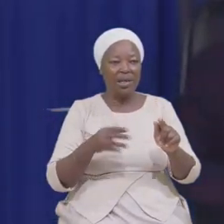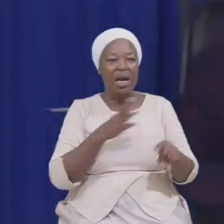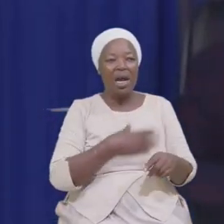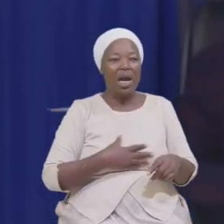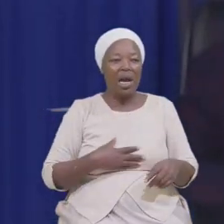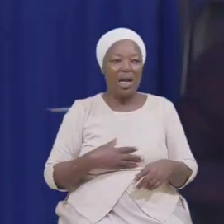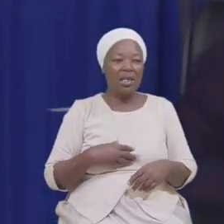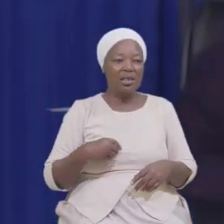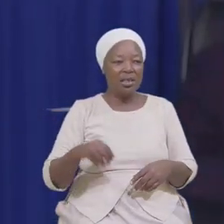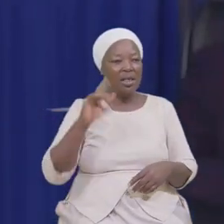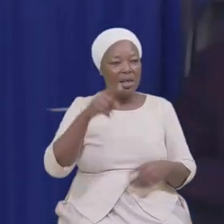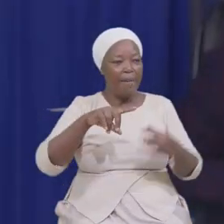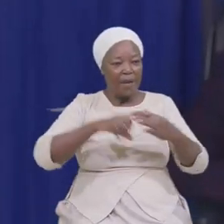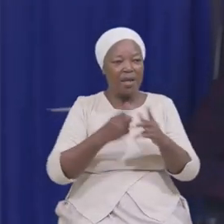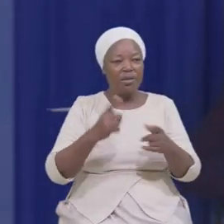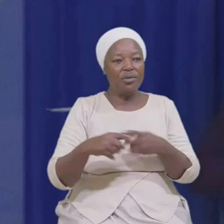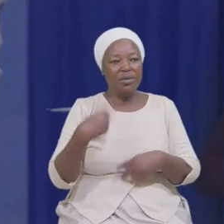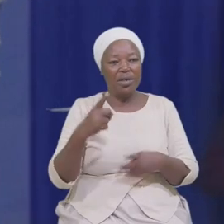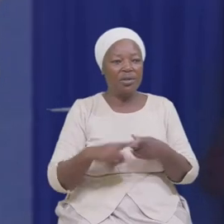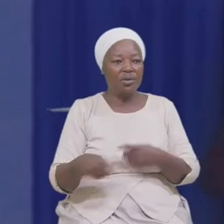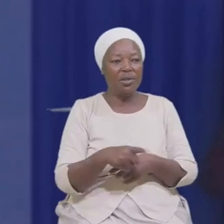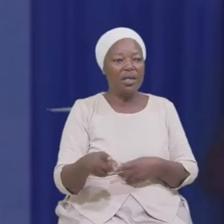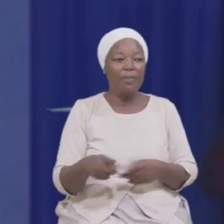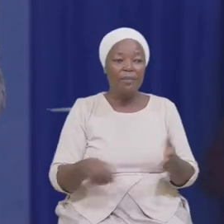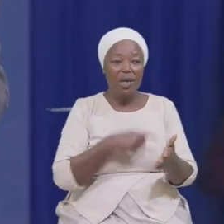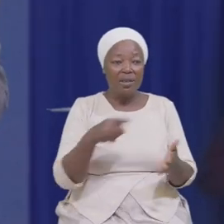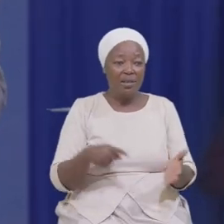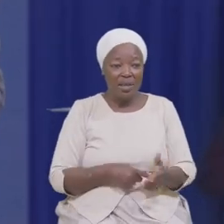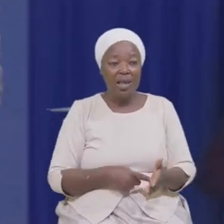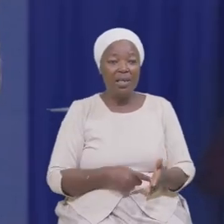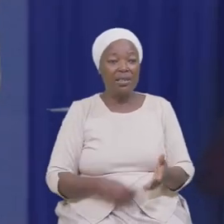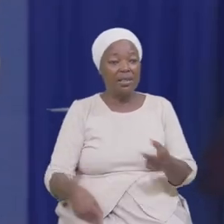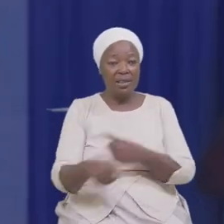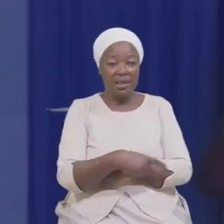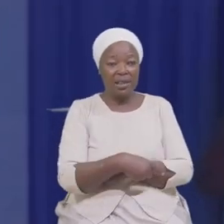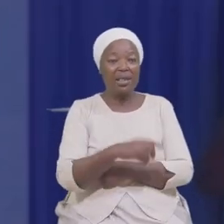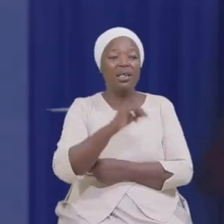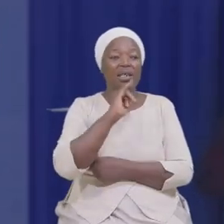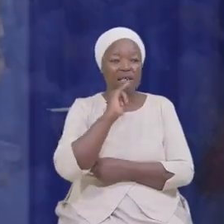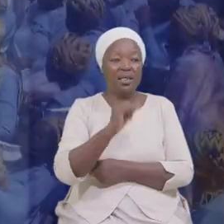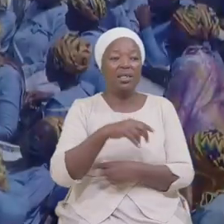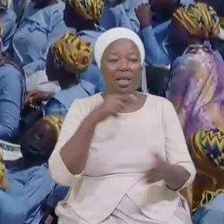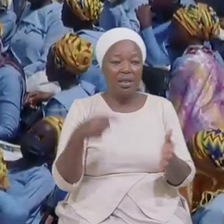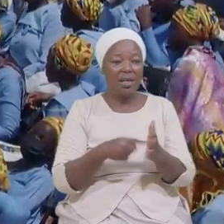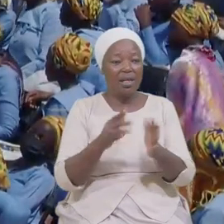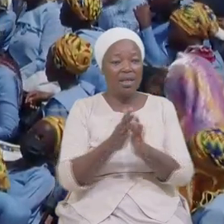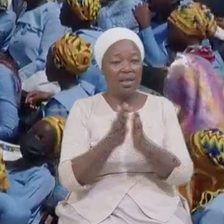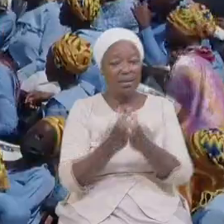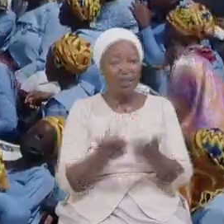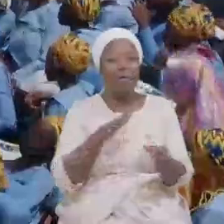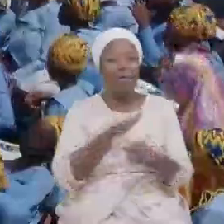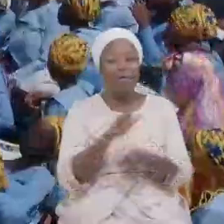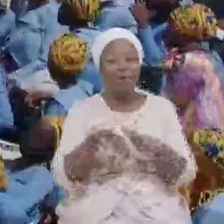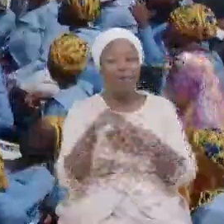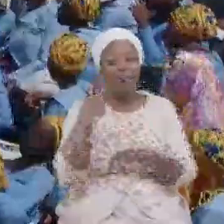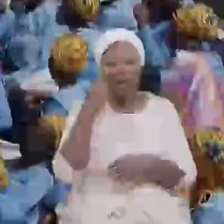say unto them, this day is this scripture fulfilled in your eyes.